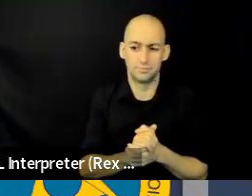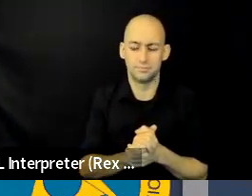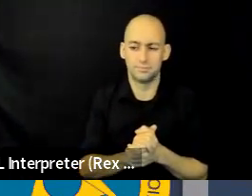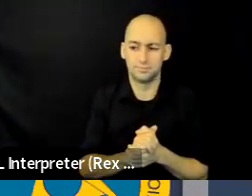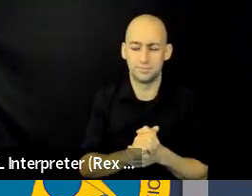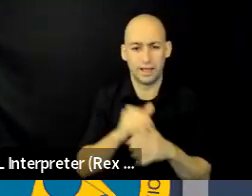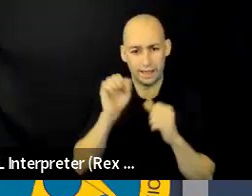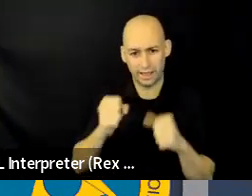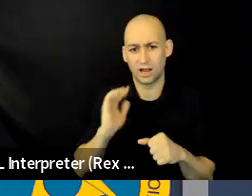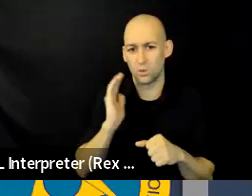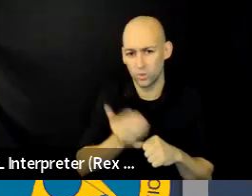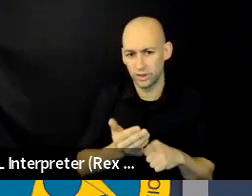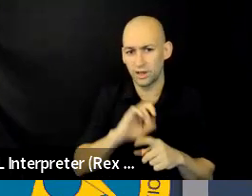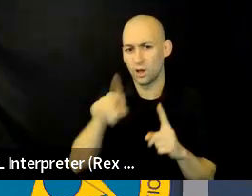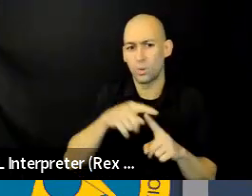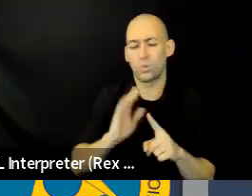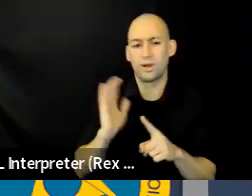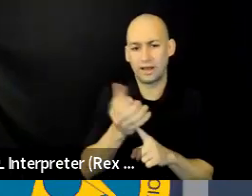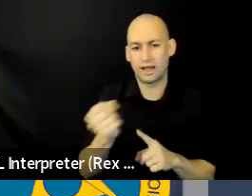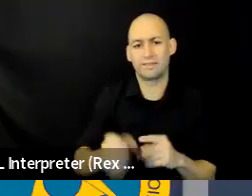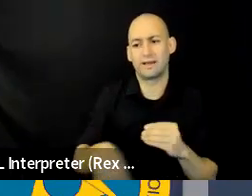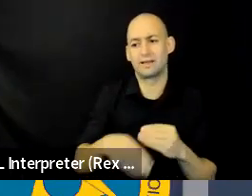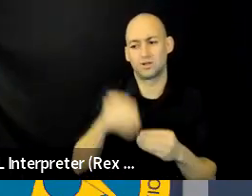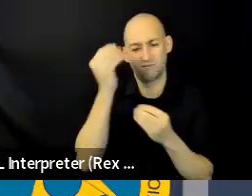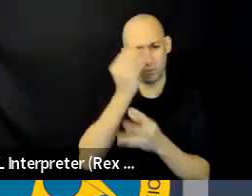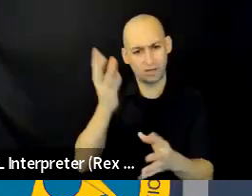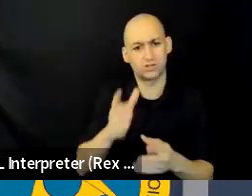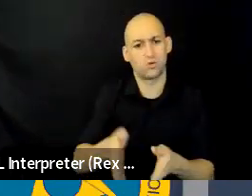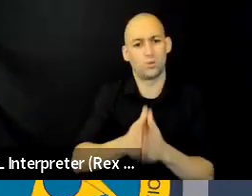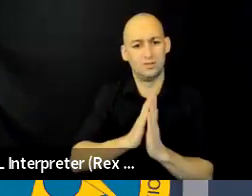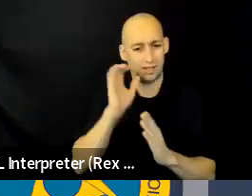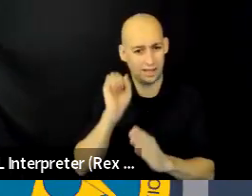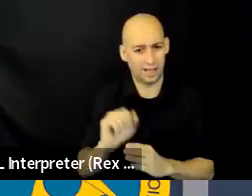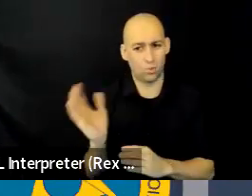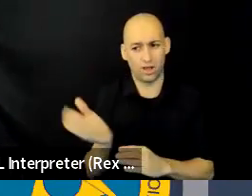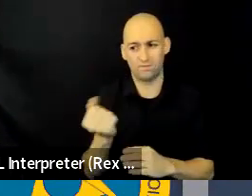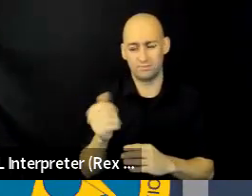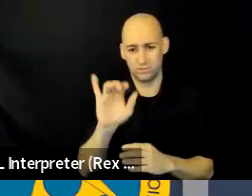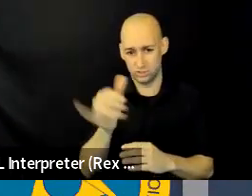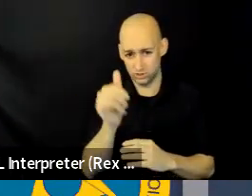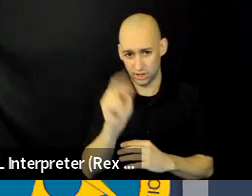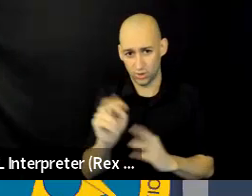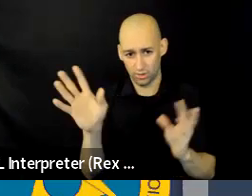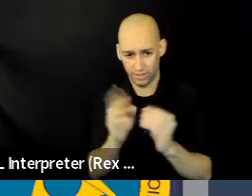Can we have, when we get the additional information requested, can we have that at our January meeting? Yes, we can. Great.